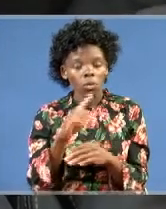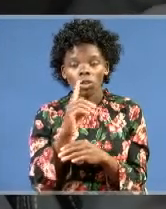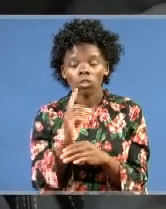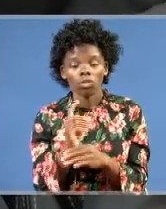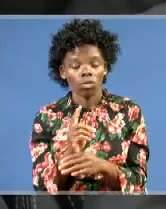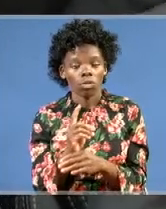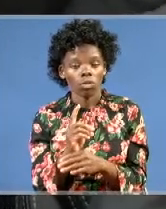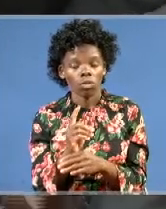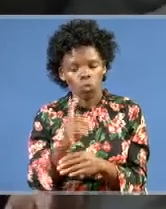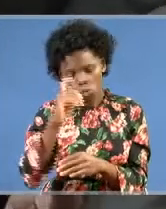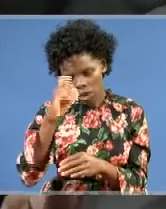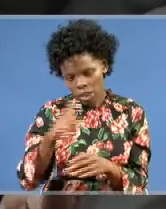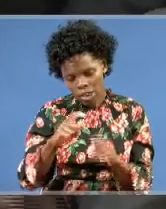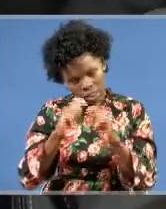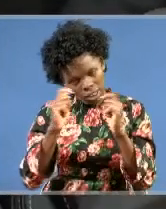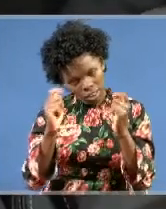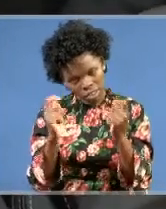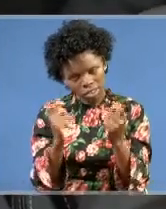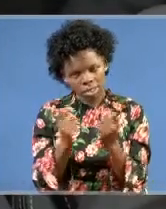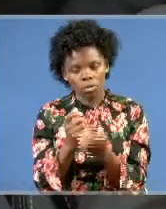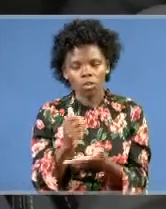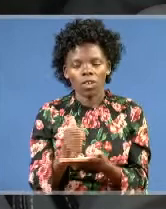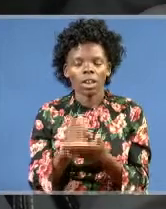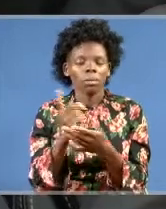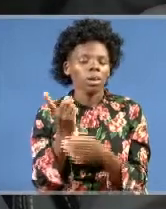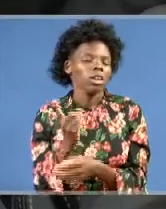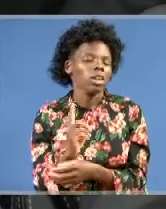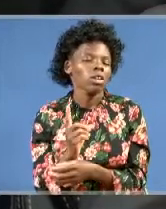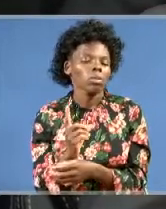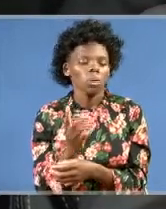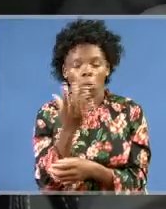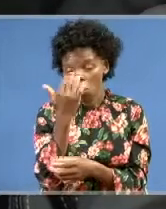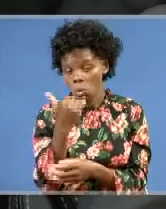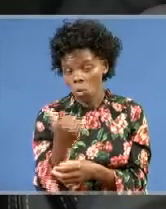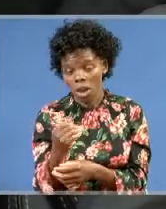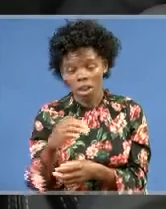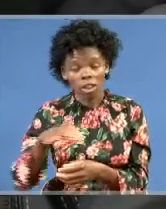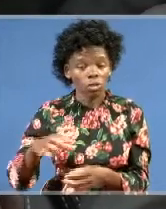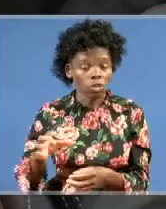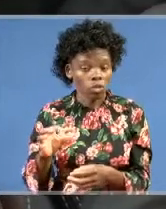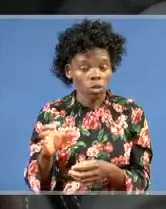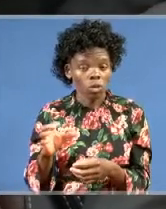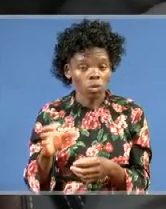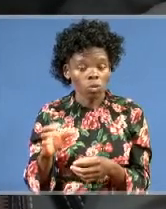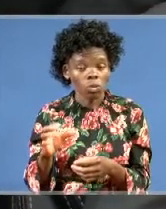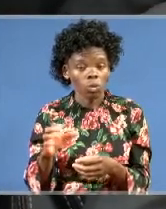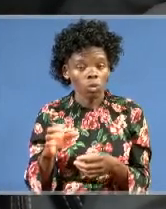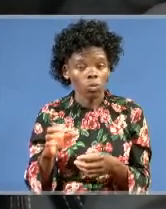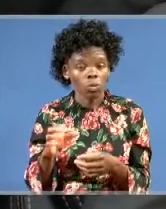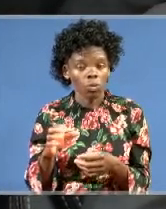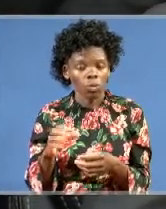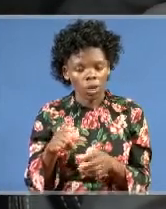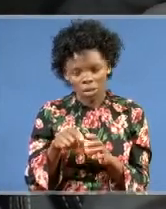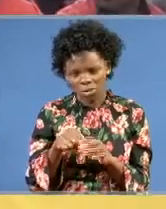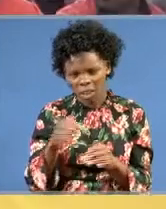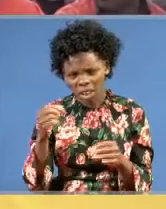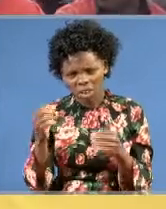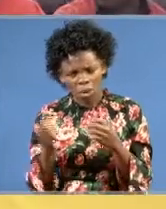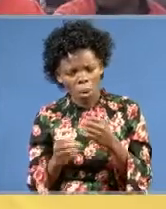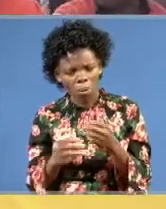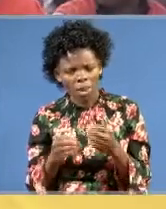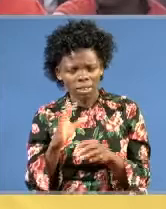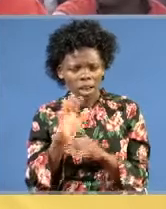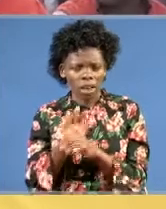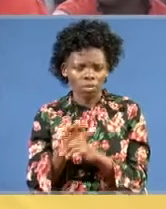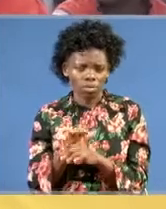sasa. Tungetaka teamwork ya kusaidia Nairobi, kwa sababu katika zile constituency tunahudumu tunapata malalamishi. In a